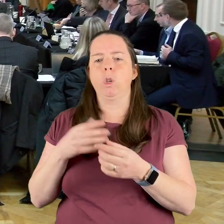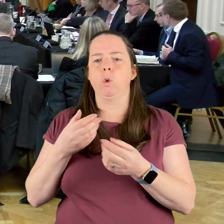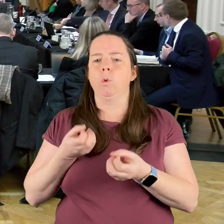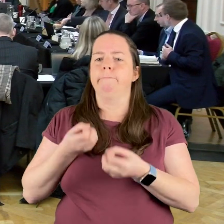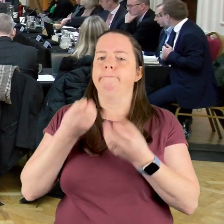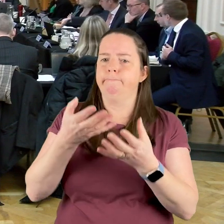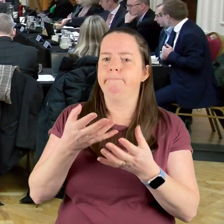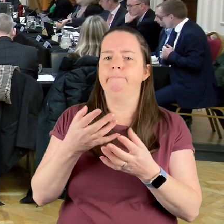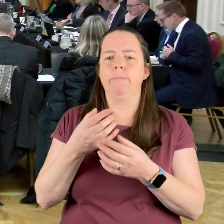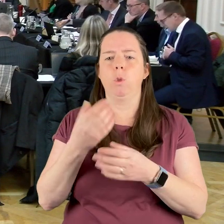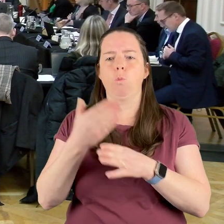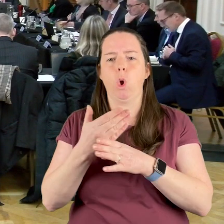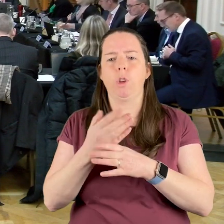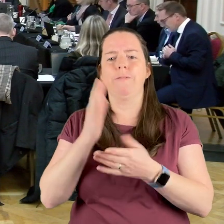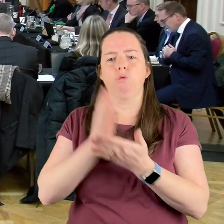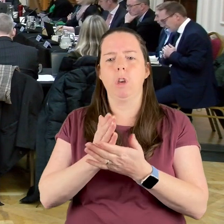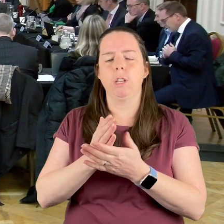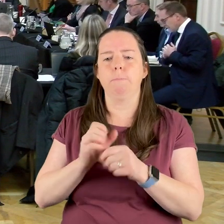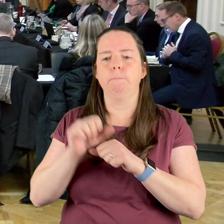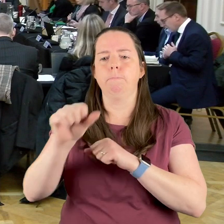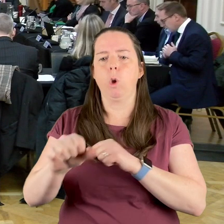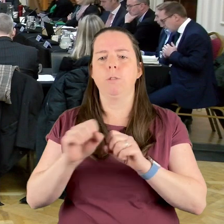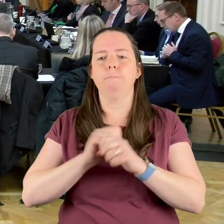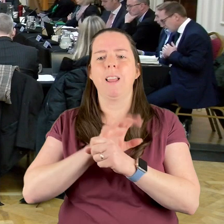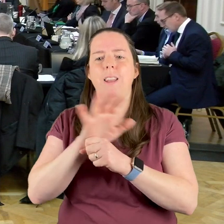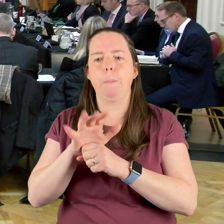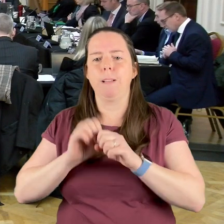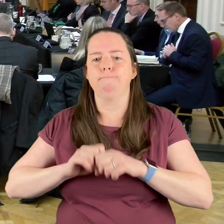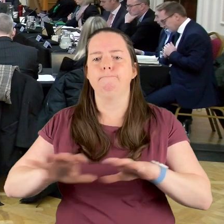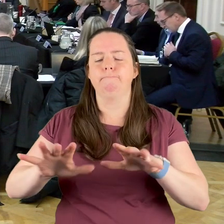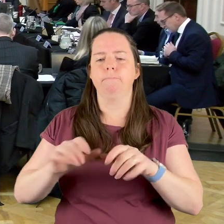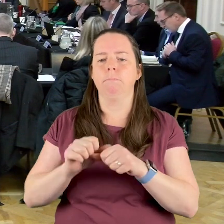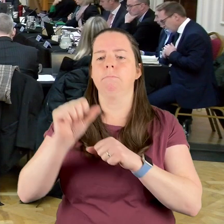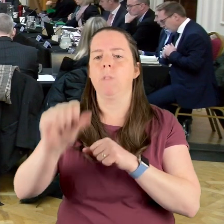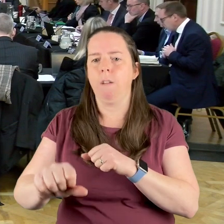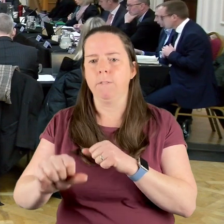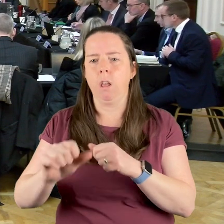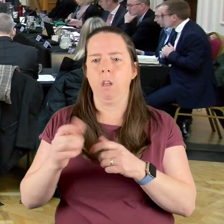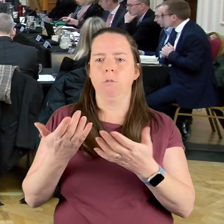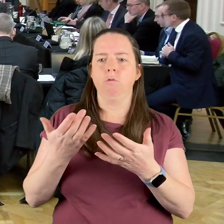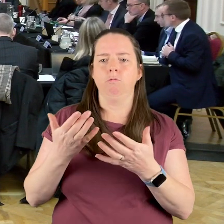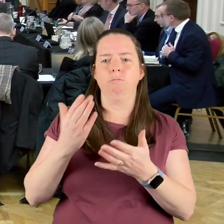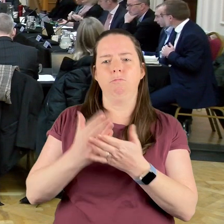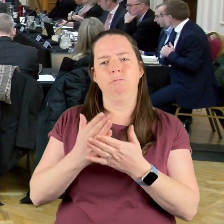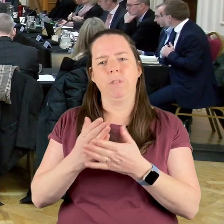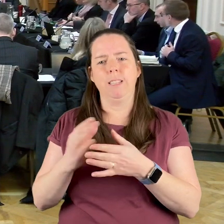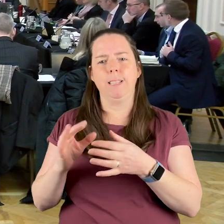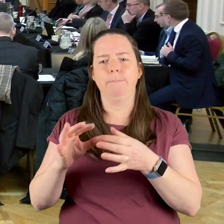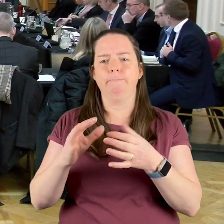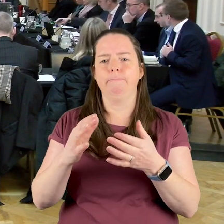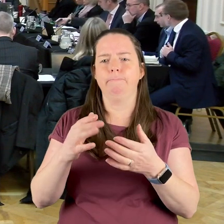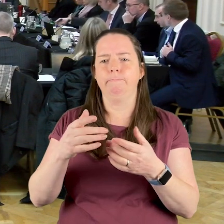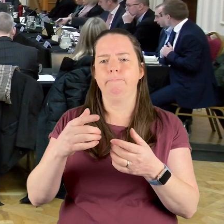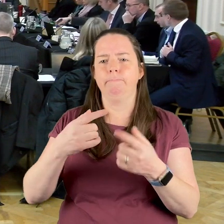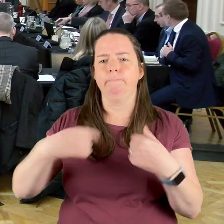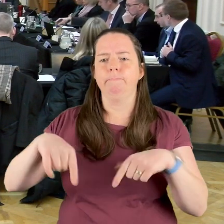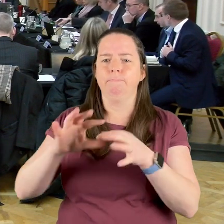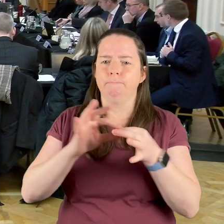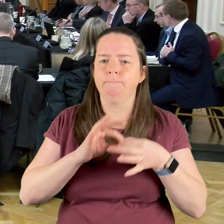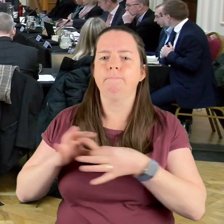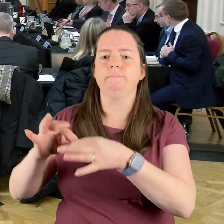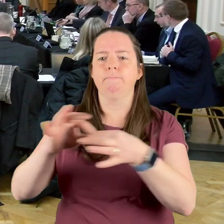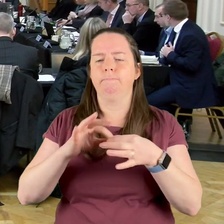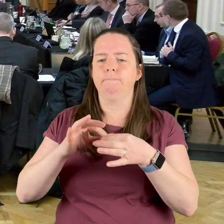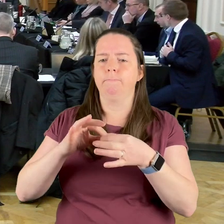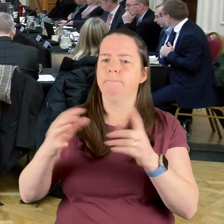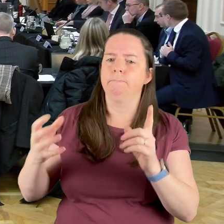modernisation and standardisation together. I do want to touch on the work of the trusts post-pandemic. Of course,